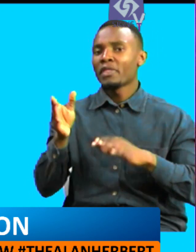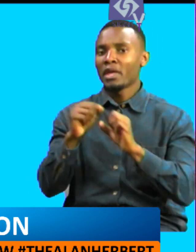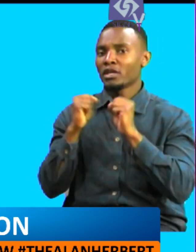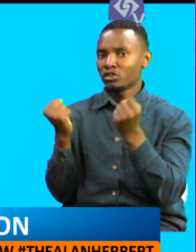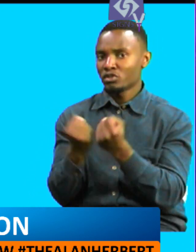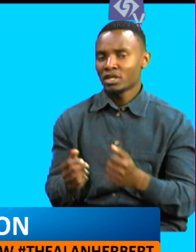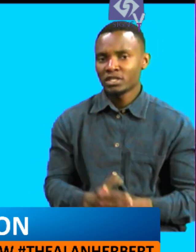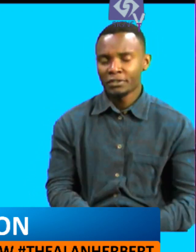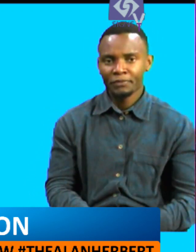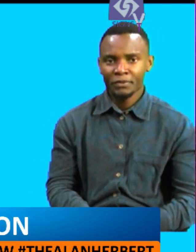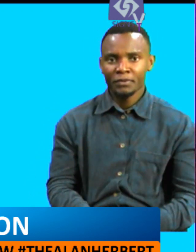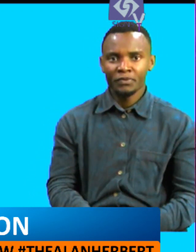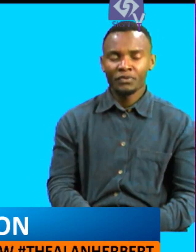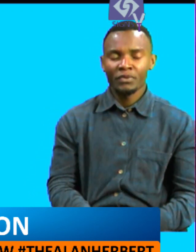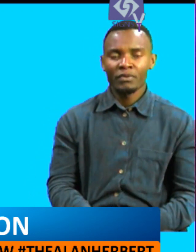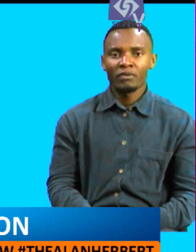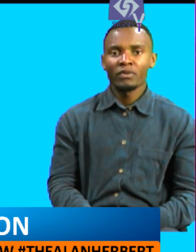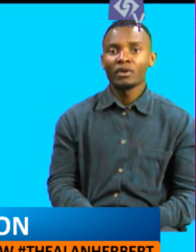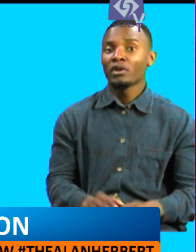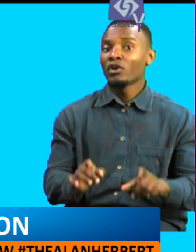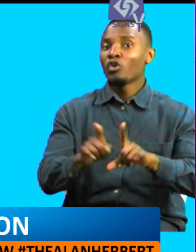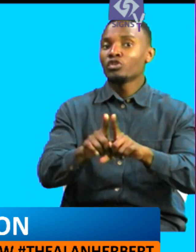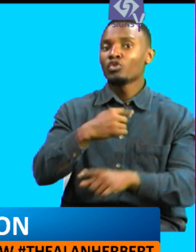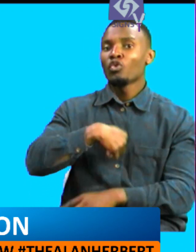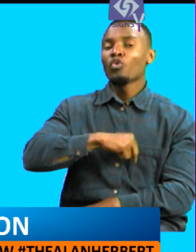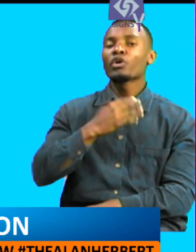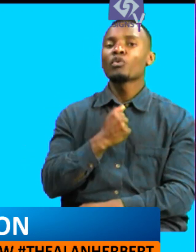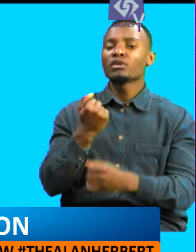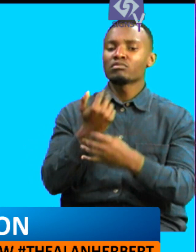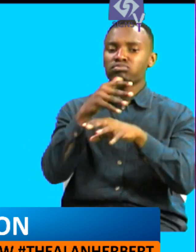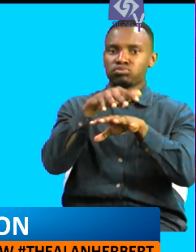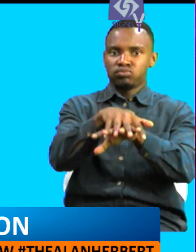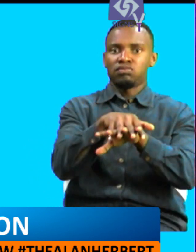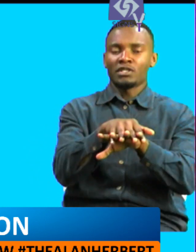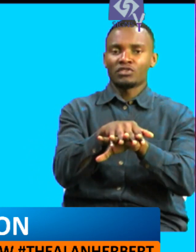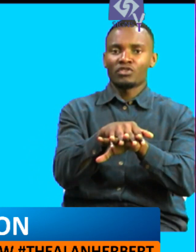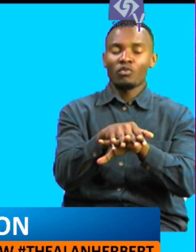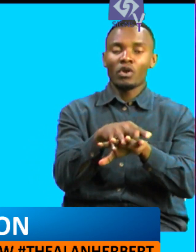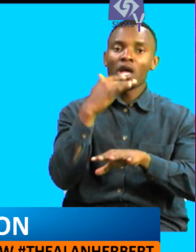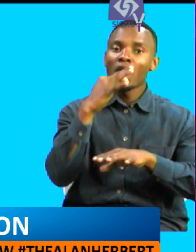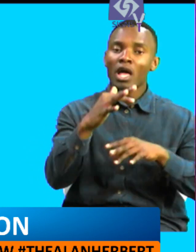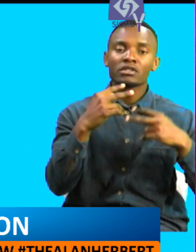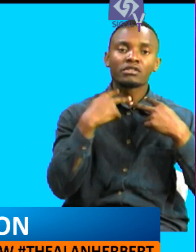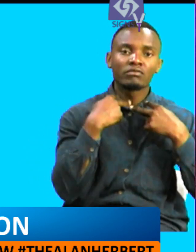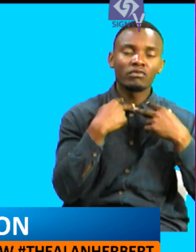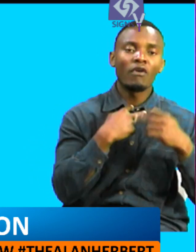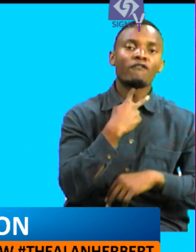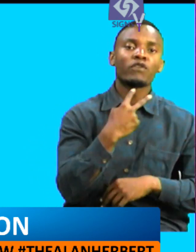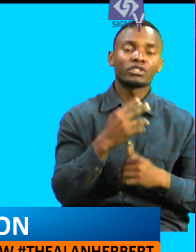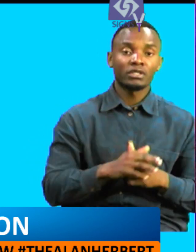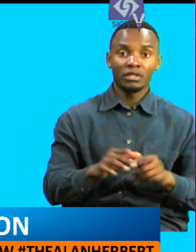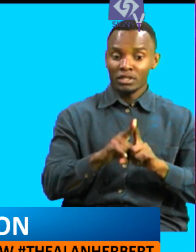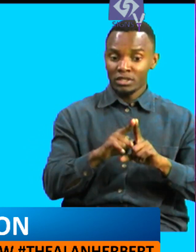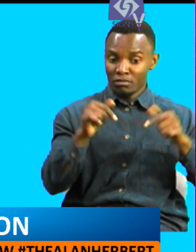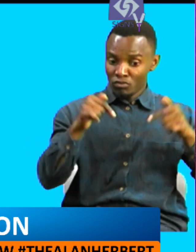the society. So we are looking to mainstream stammer voices.